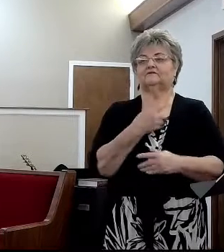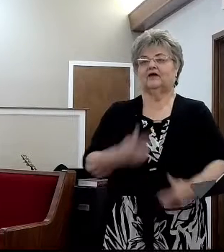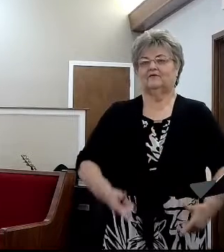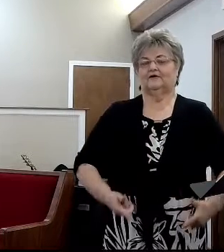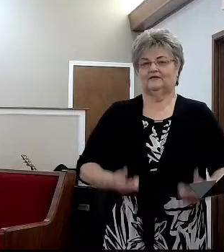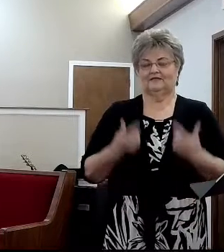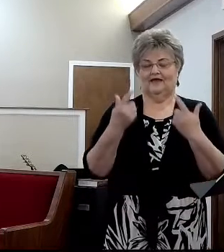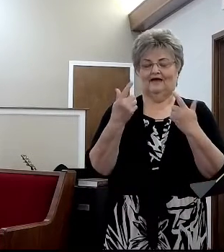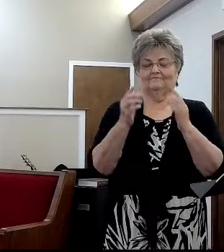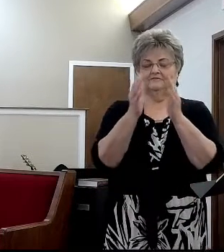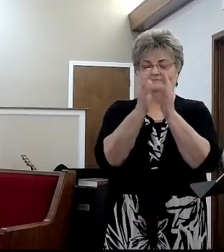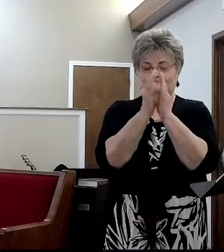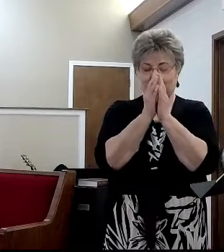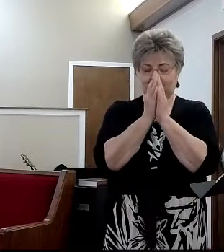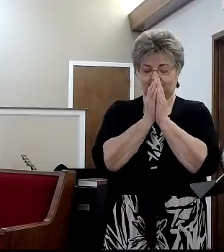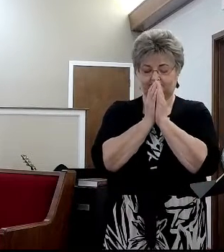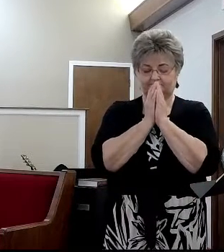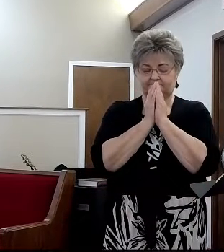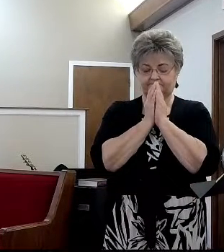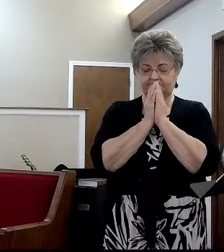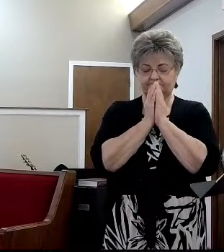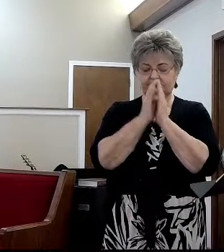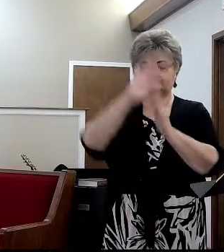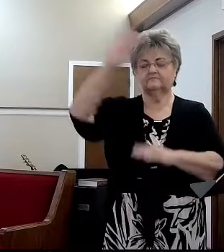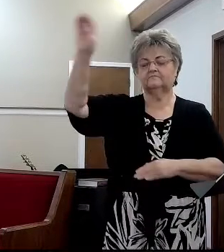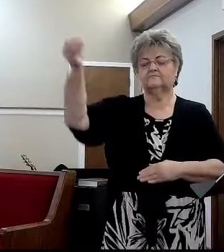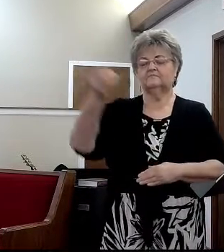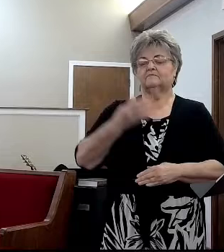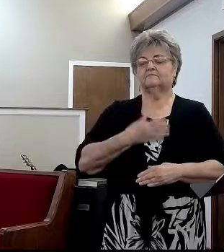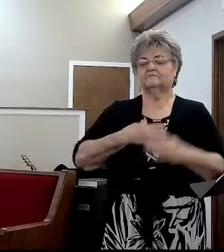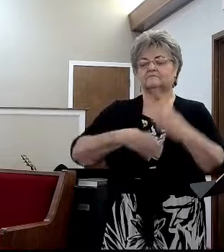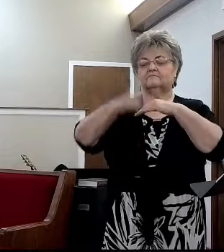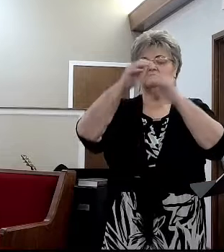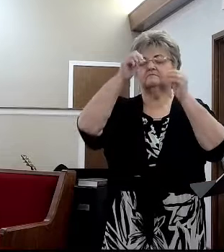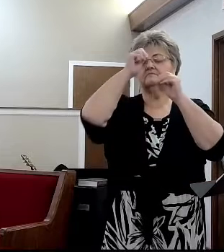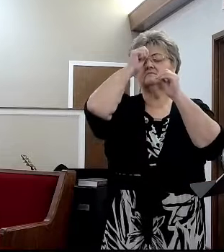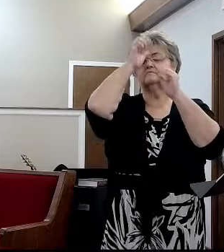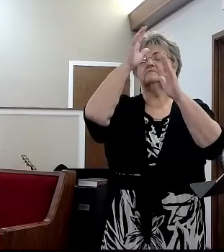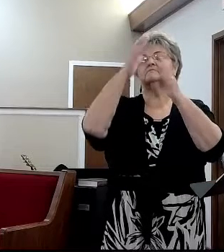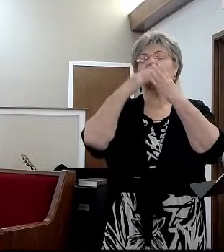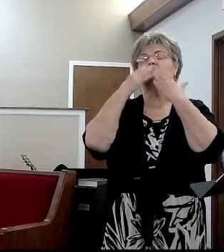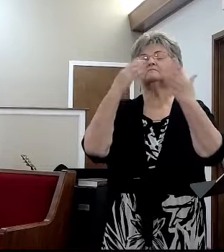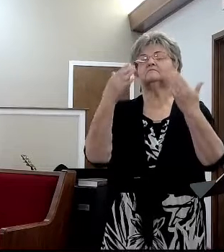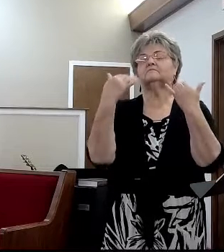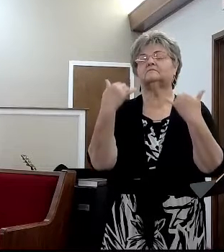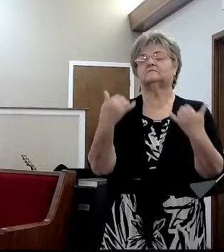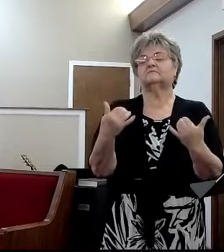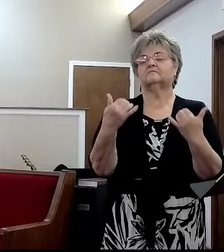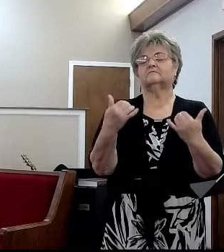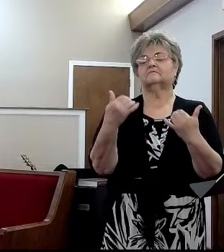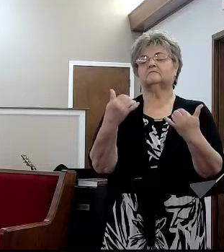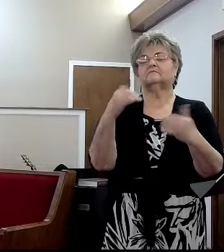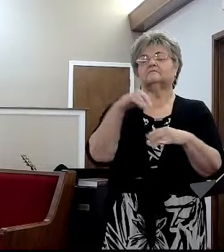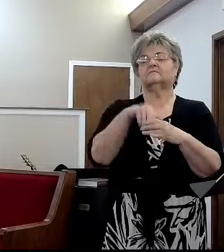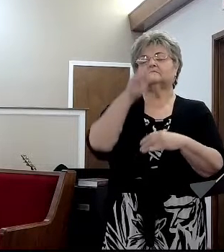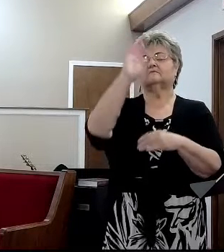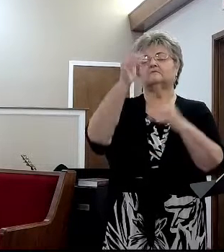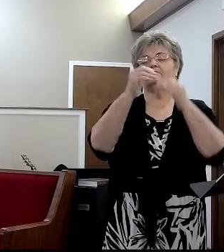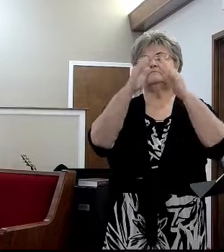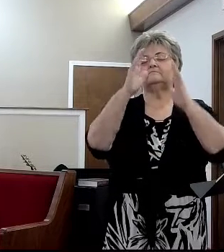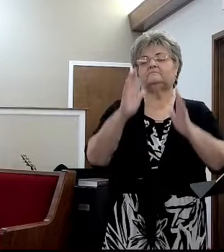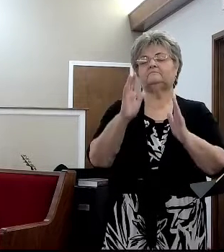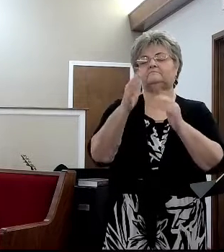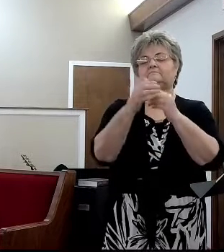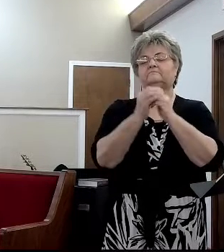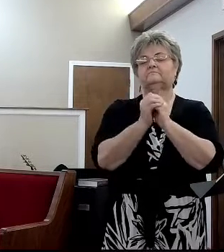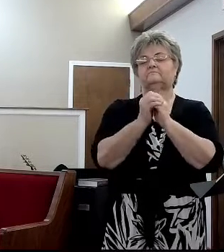right into the lesson. Our gracious Heavenly Father, Lord, we just thank you for this day. Lord, the time to be in your house. Lord, to worship and praise